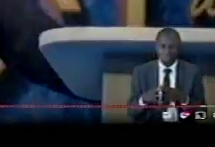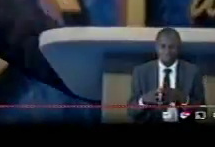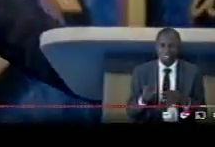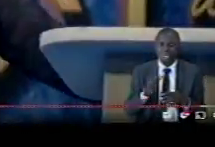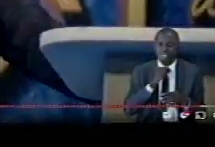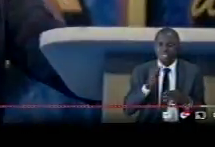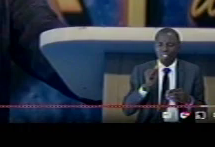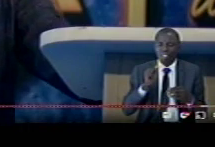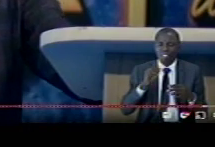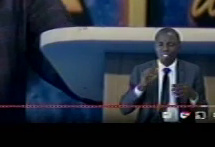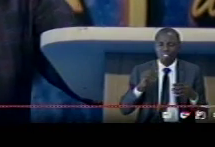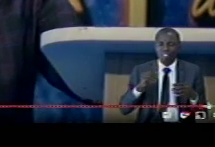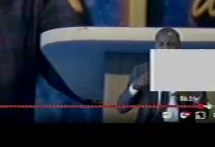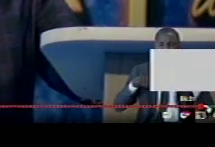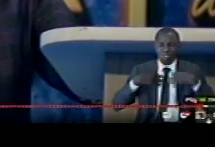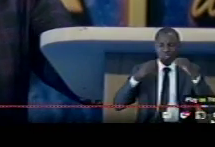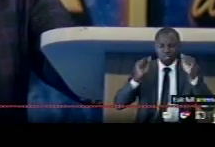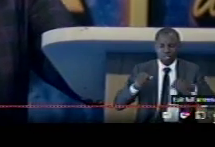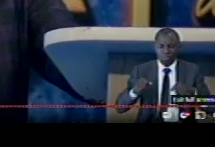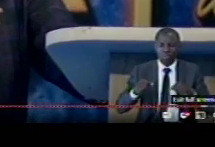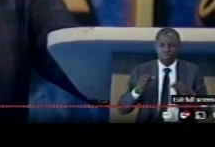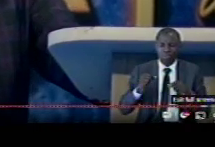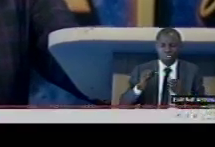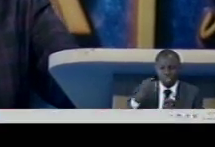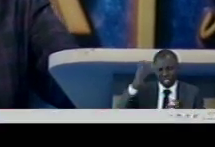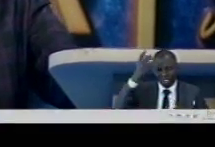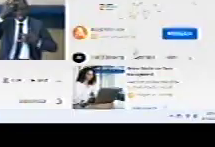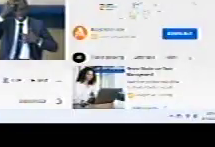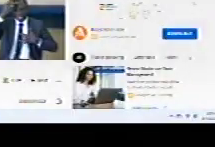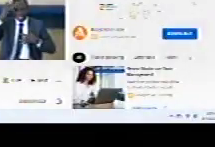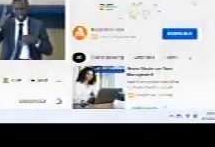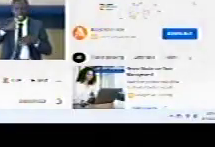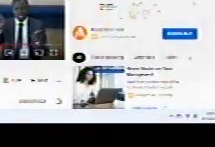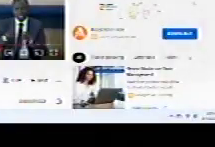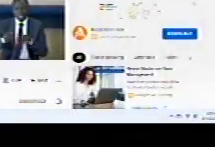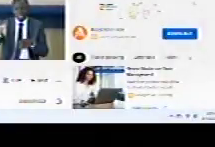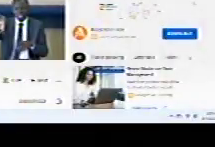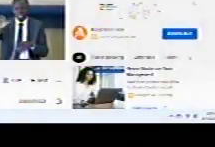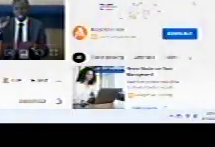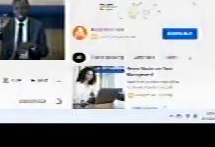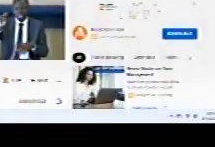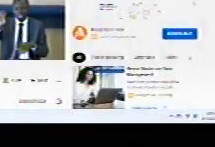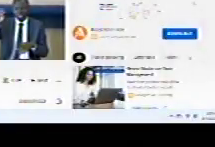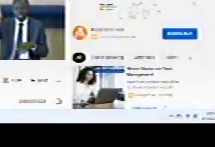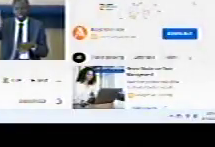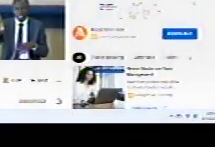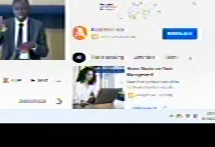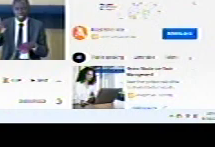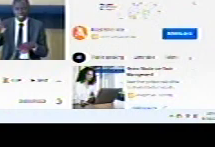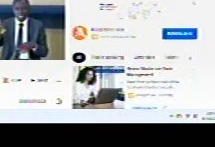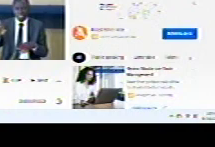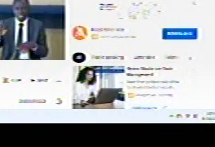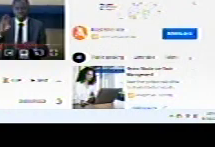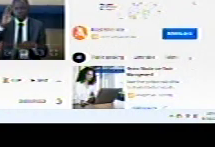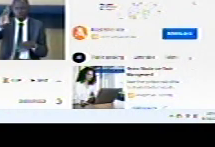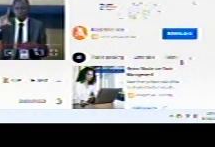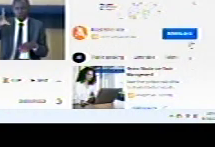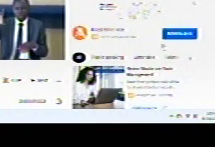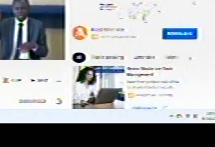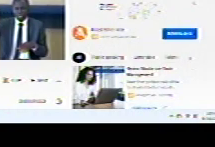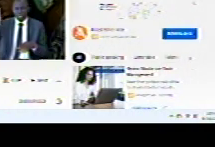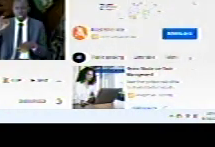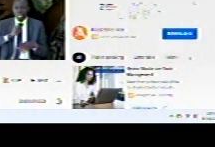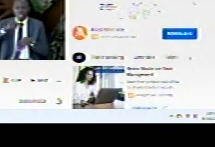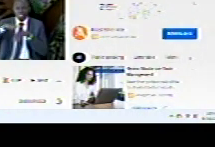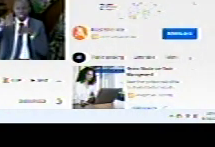Incurable disease like cancer, ulcer, whatever, I send forth the power into your life right